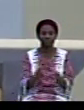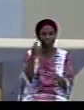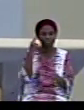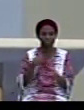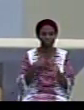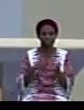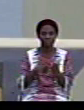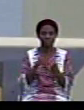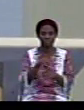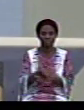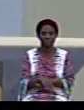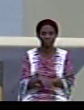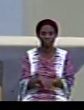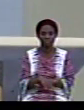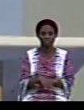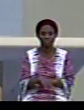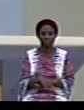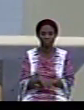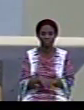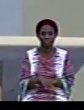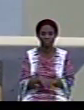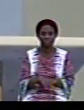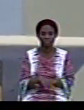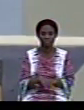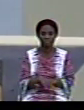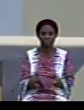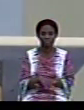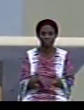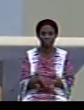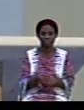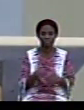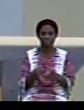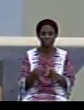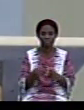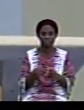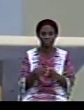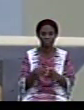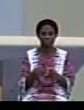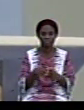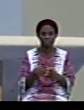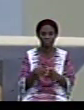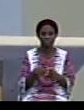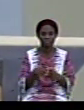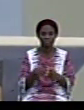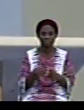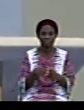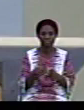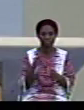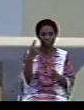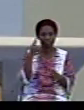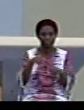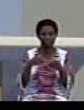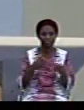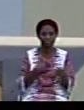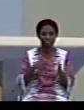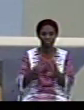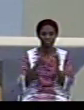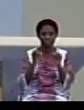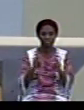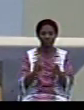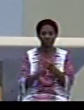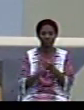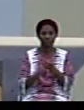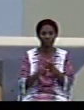this opportunity to talk to you briefly and welcome you to